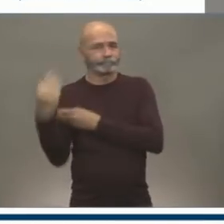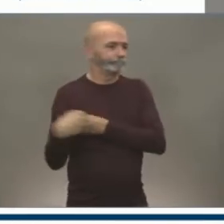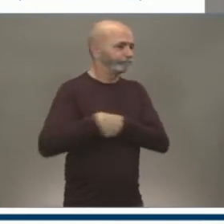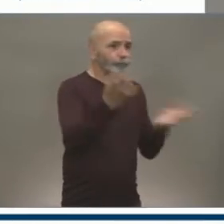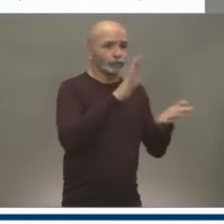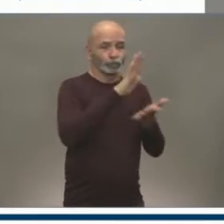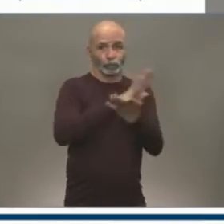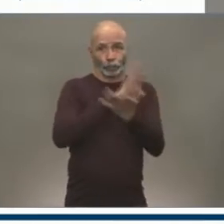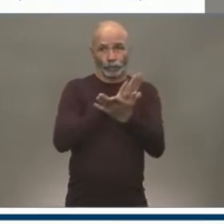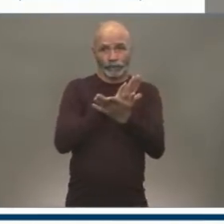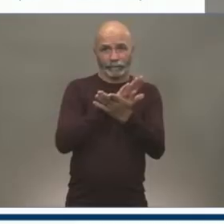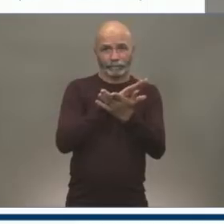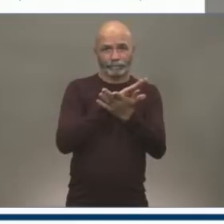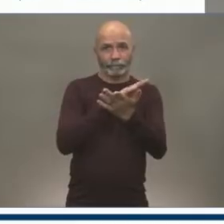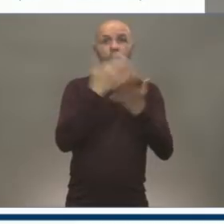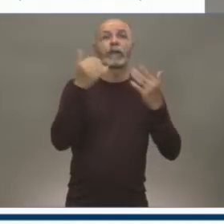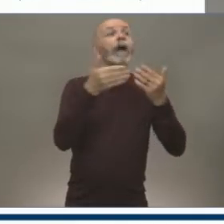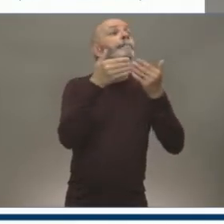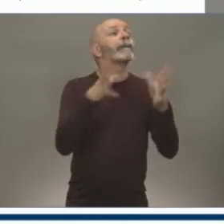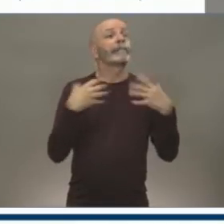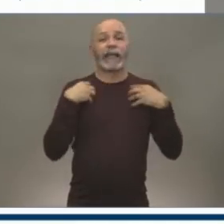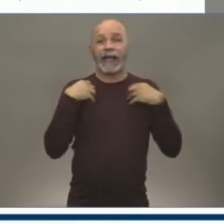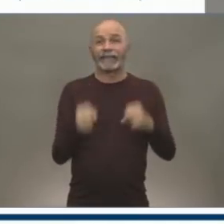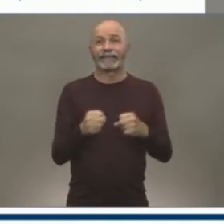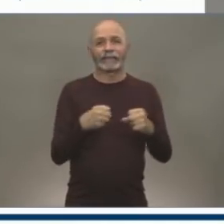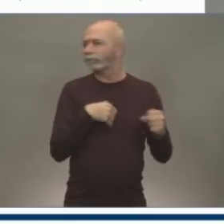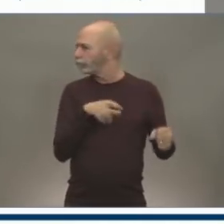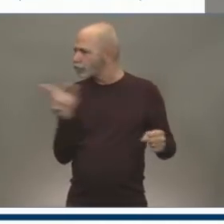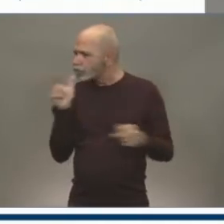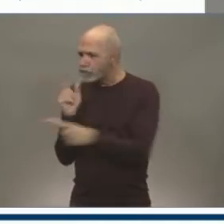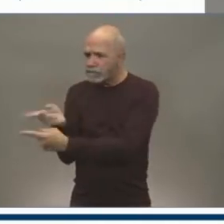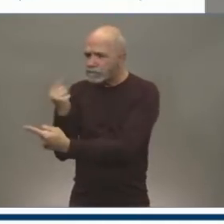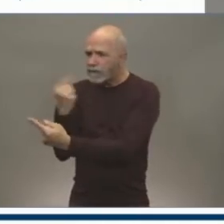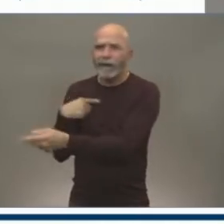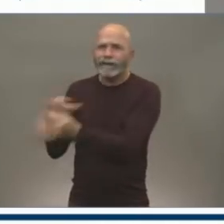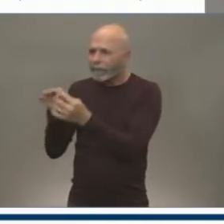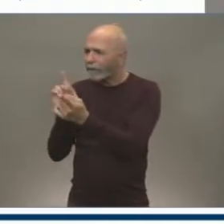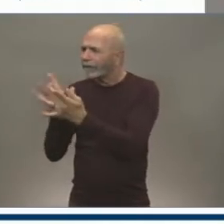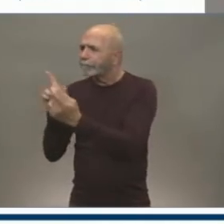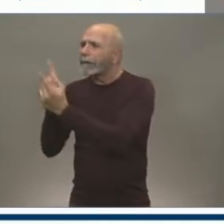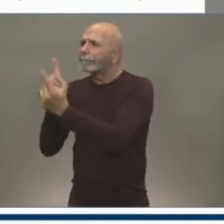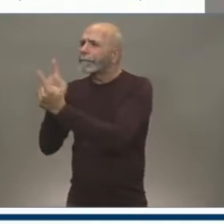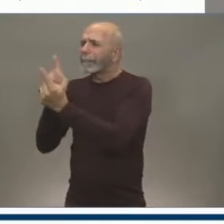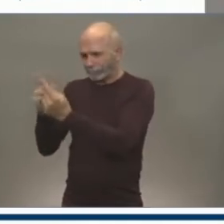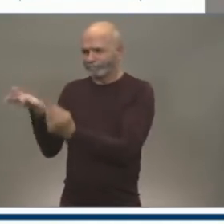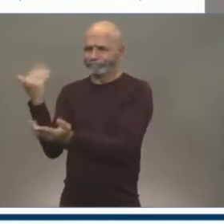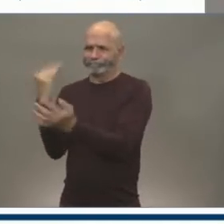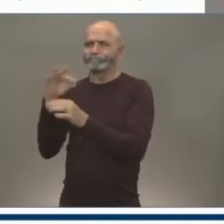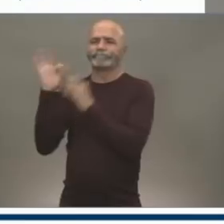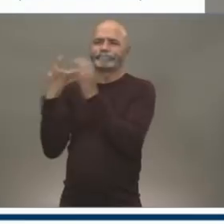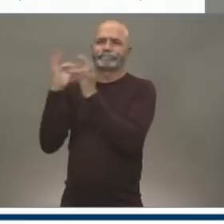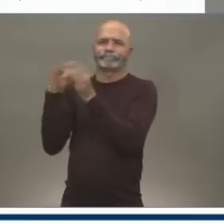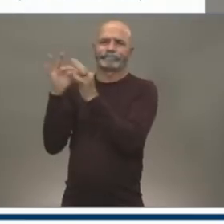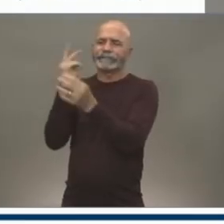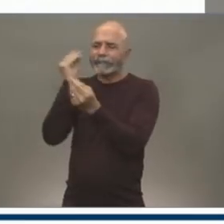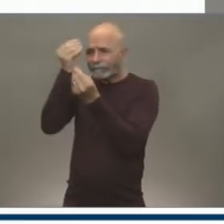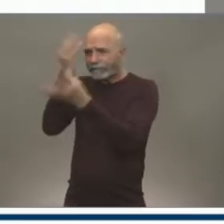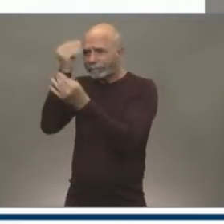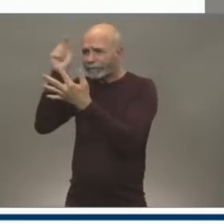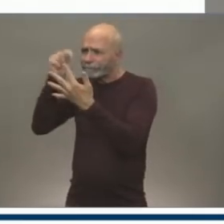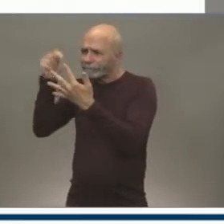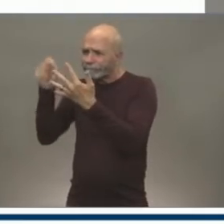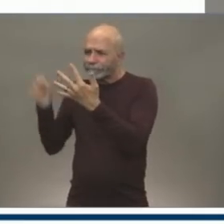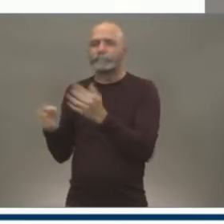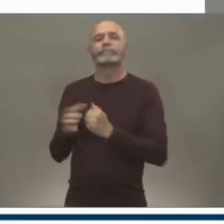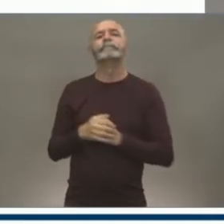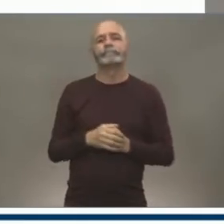Health will be in touch with close contacts as part of their ongoing investigation to give more information and outline next steps for those